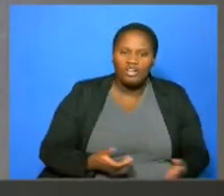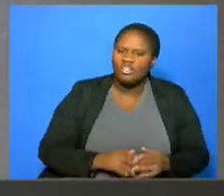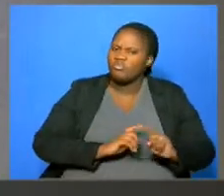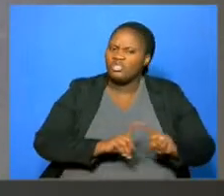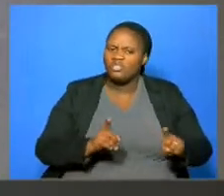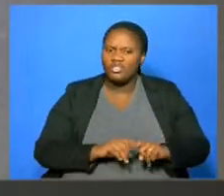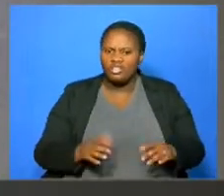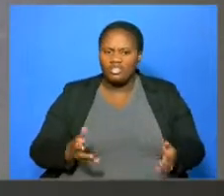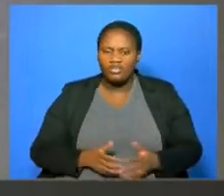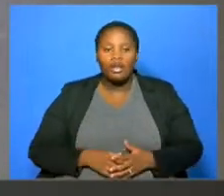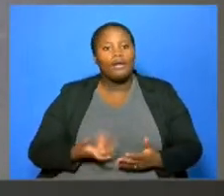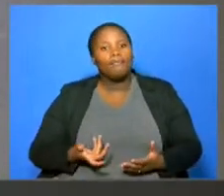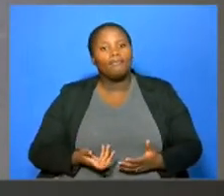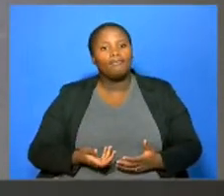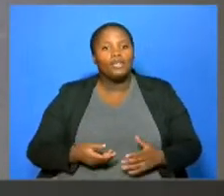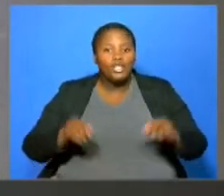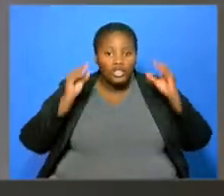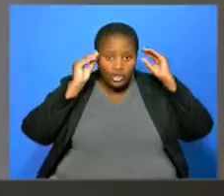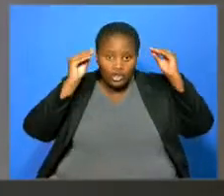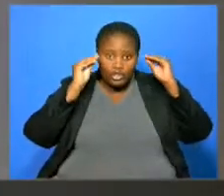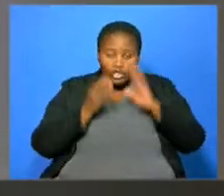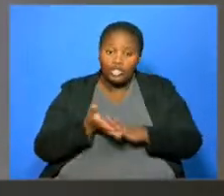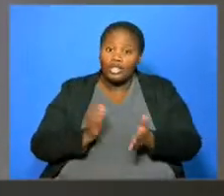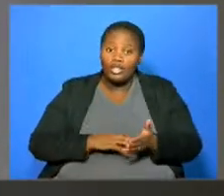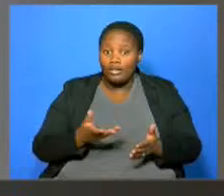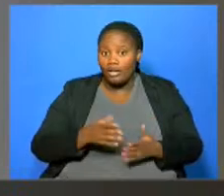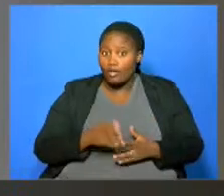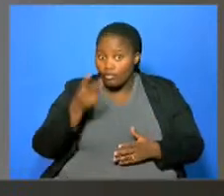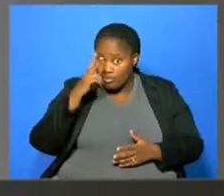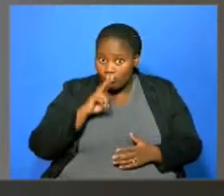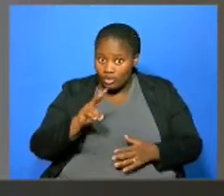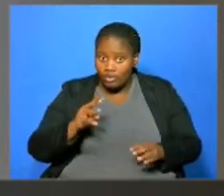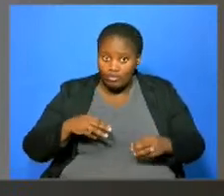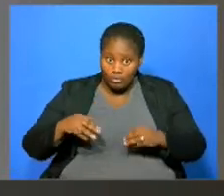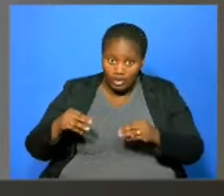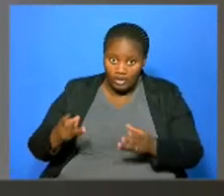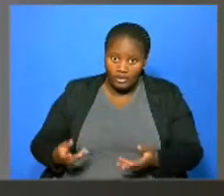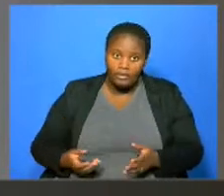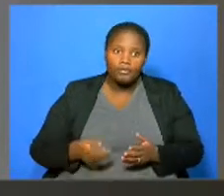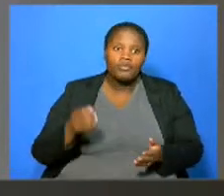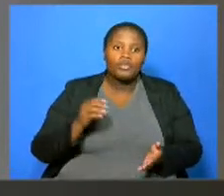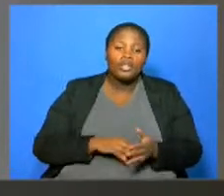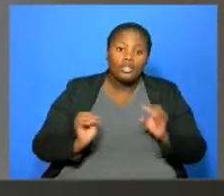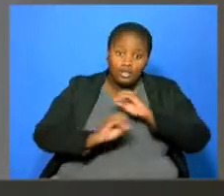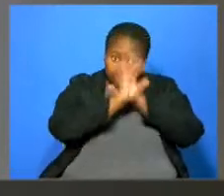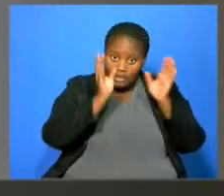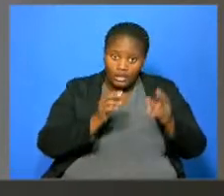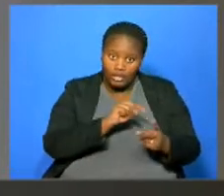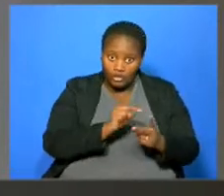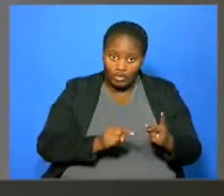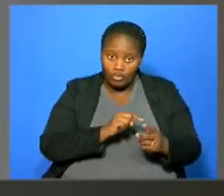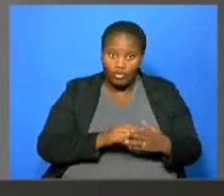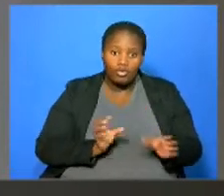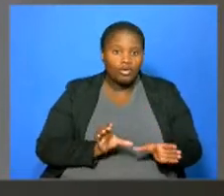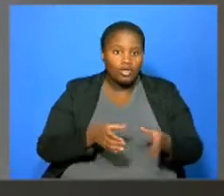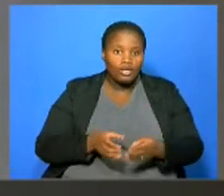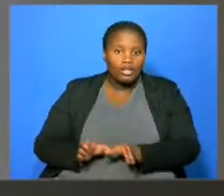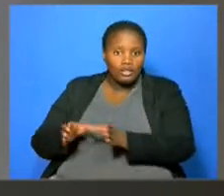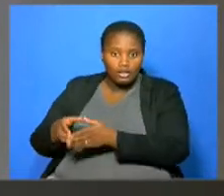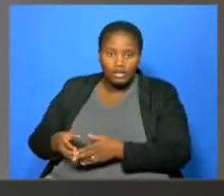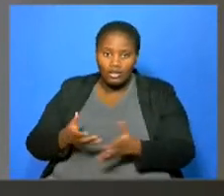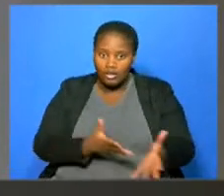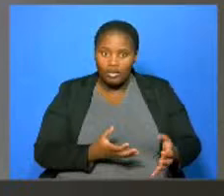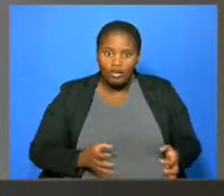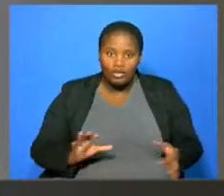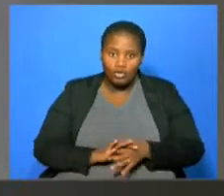portfolio, and then they just simulate the market. This partnership is a clear sign of two entities who are interested